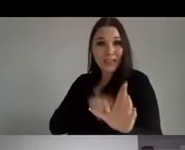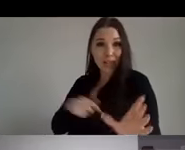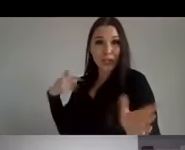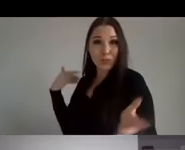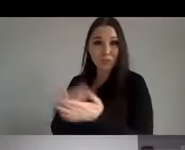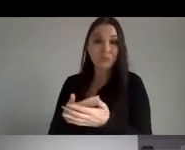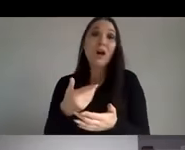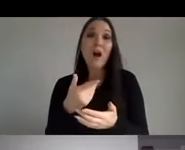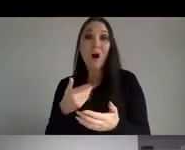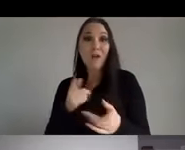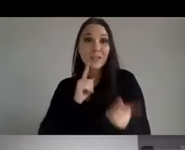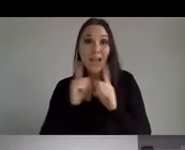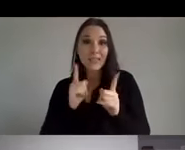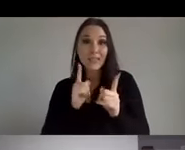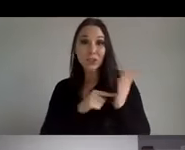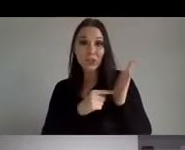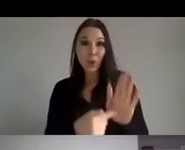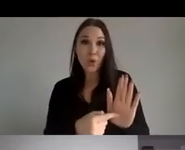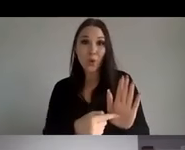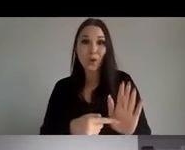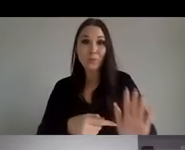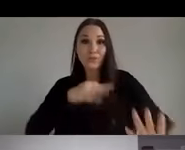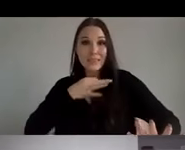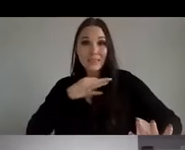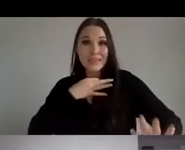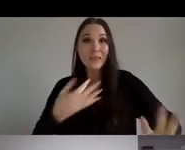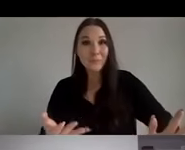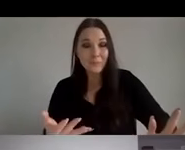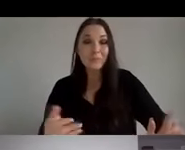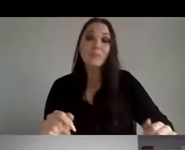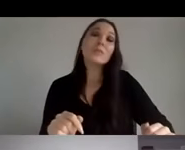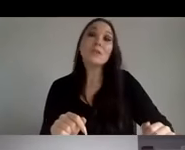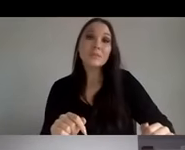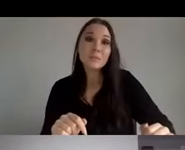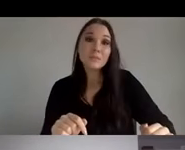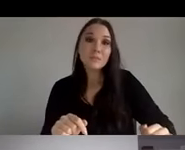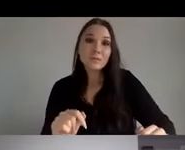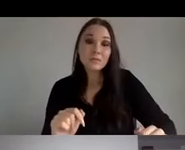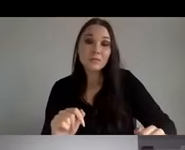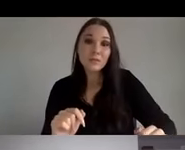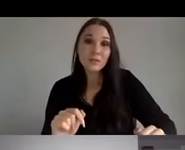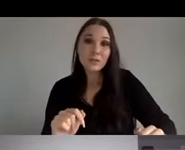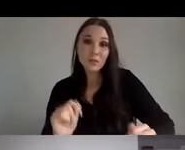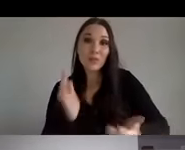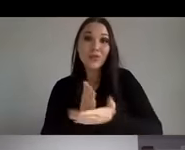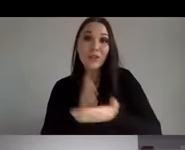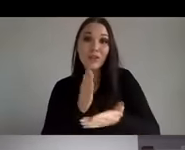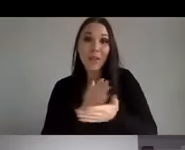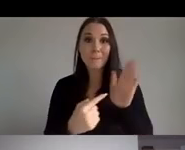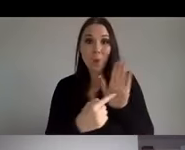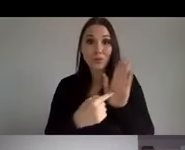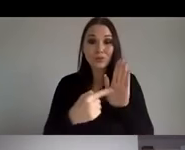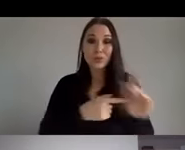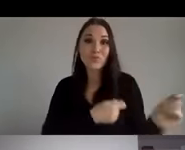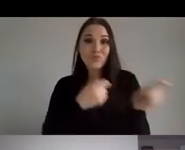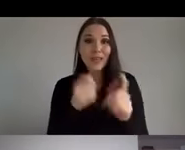for a risky function. And that's why it's really important that we bring safety specialists and the machine